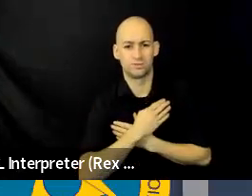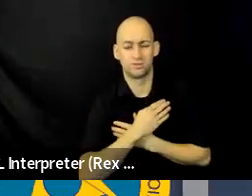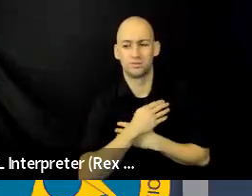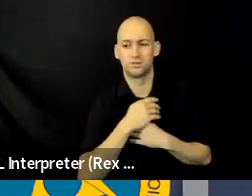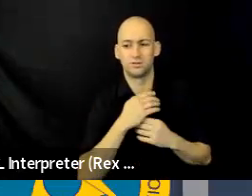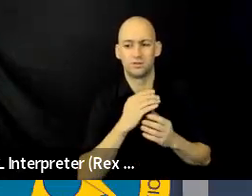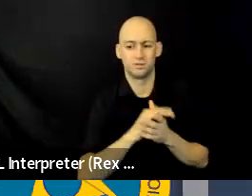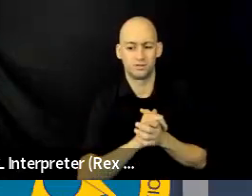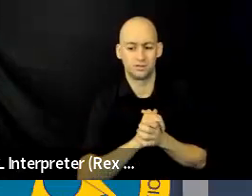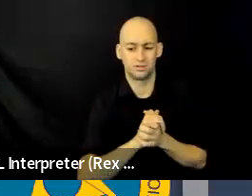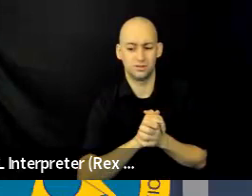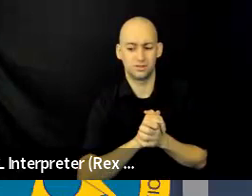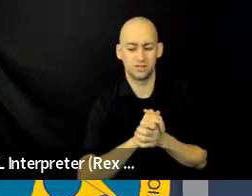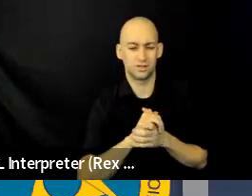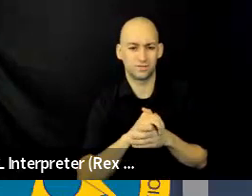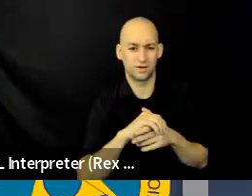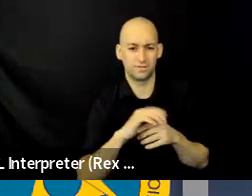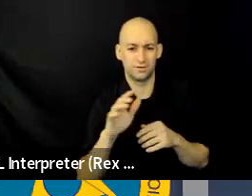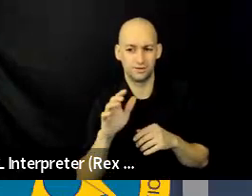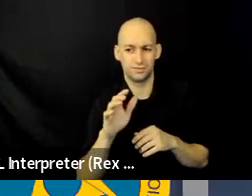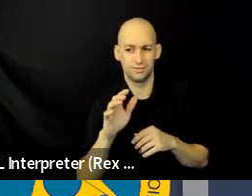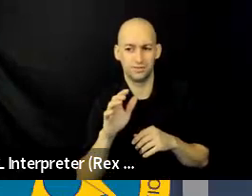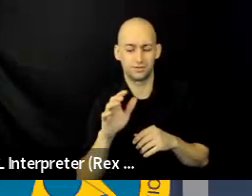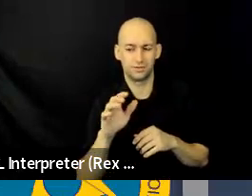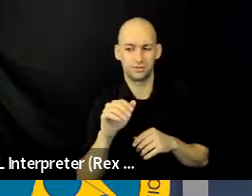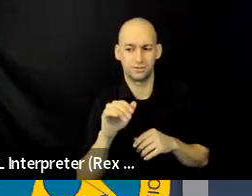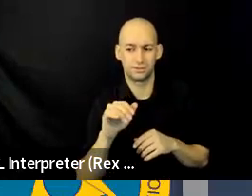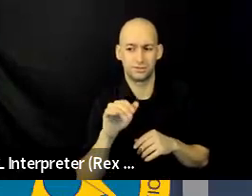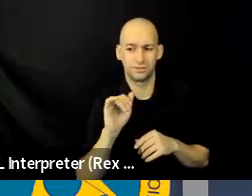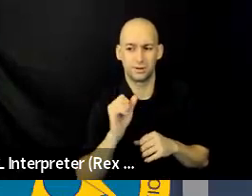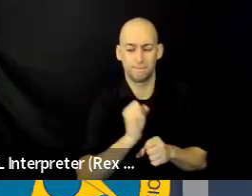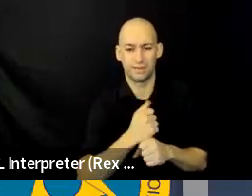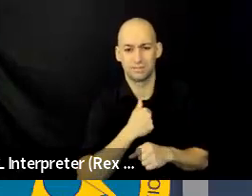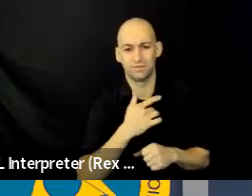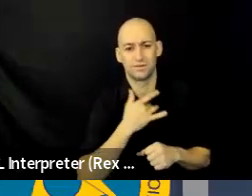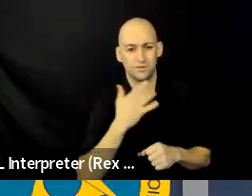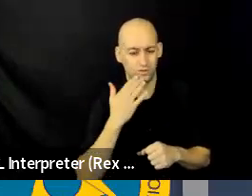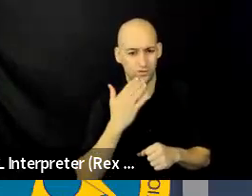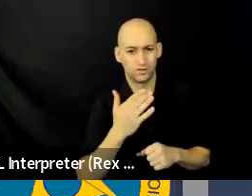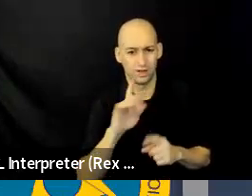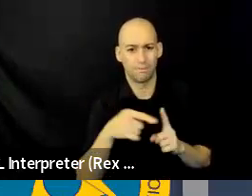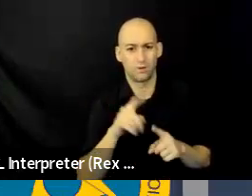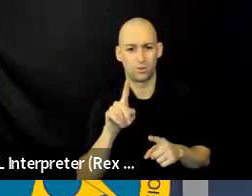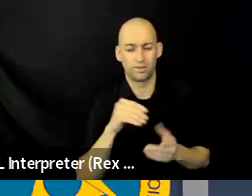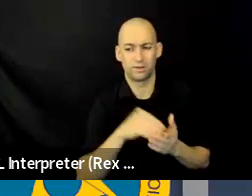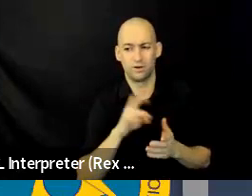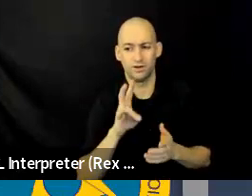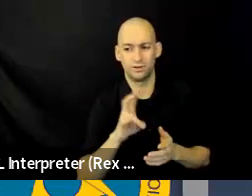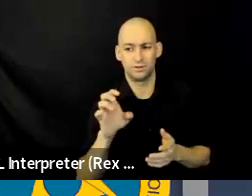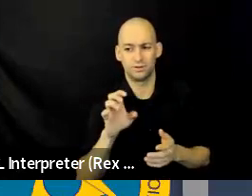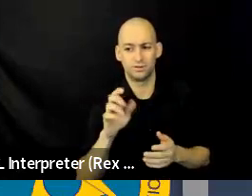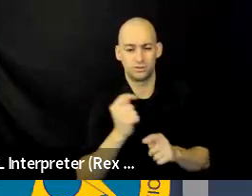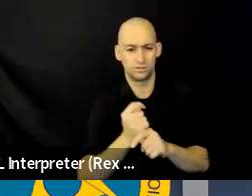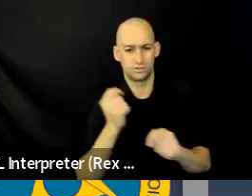food. And I'm not hearing an answer that makes me feel good about those 1,700 truckers